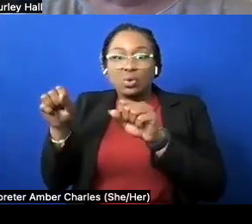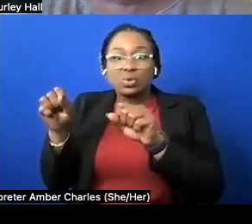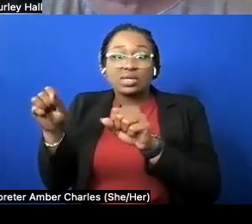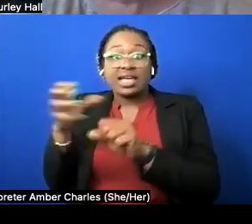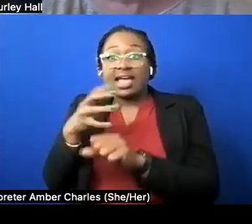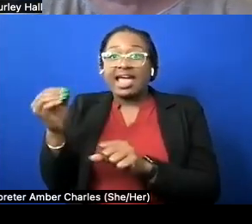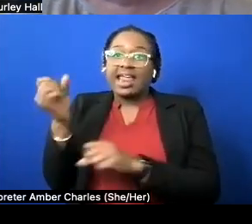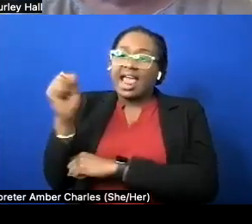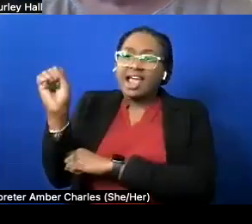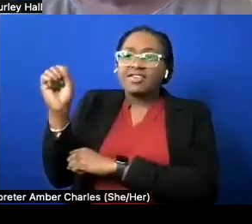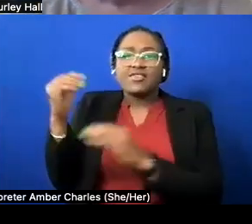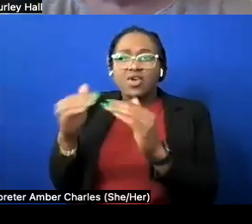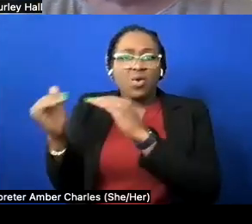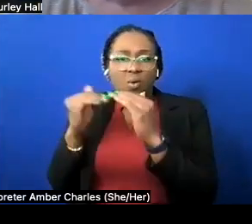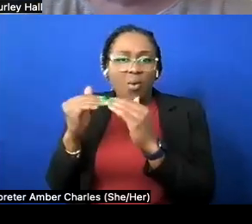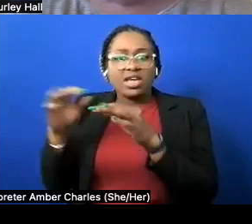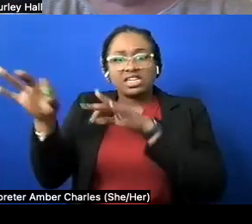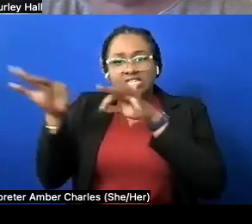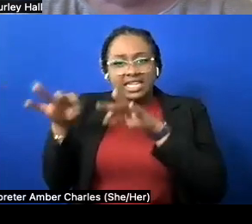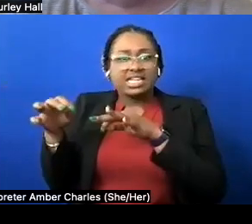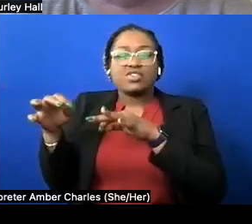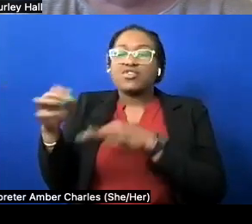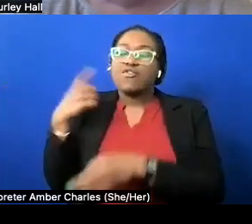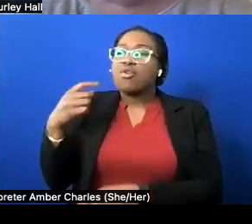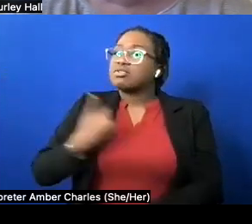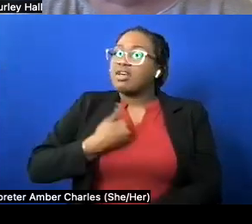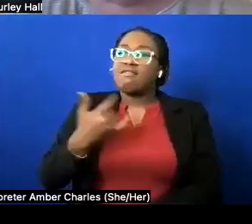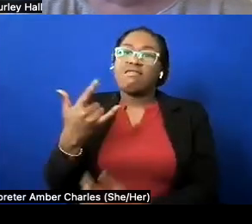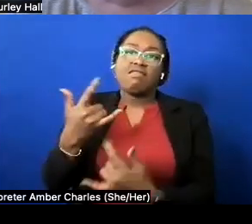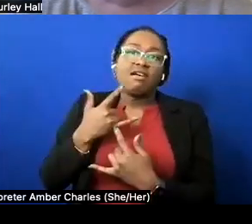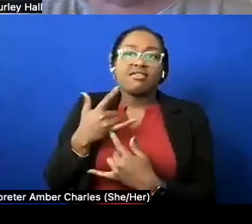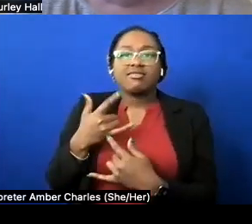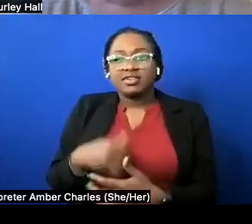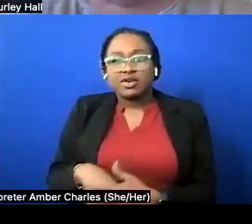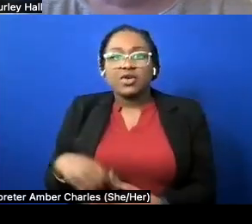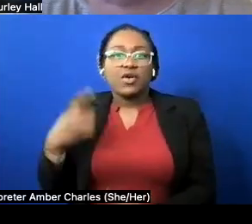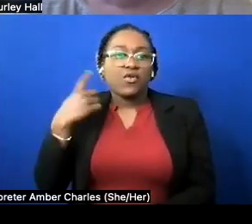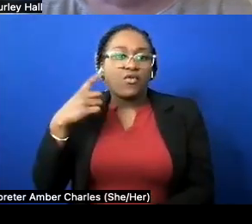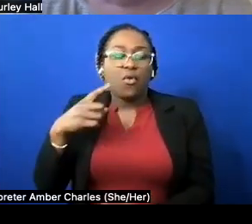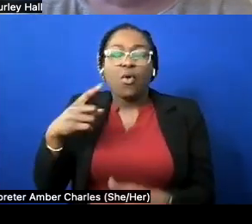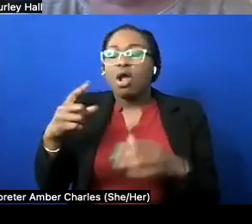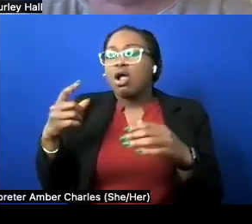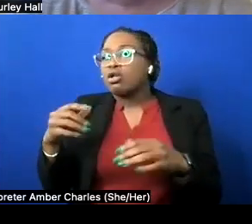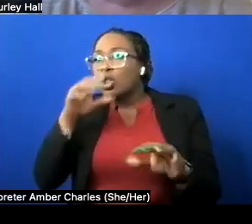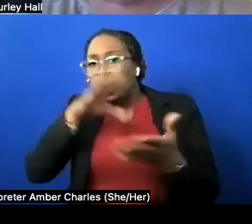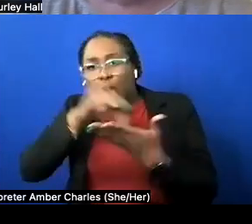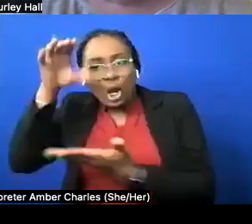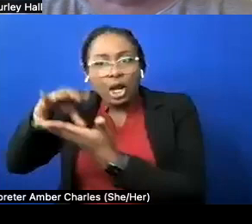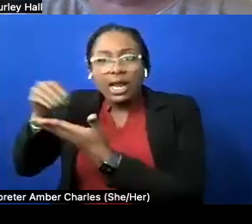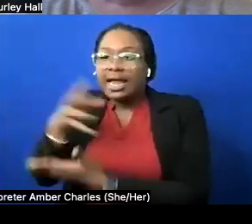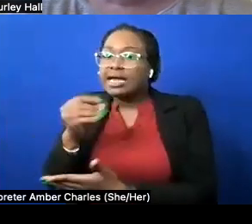self-love. She is a self-described perpetual wanderer, learner, and unlearner, committed to